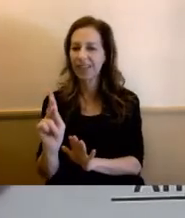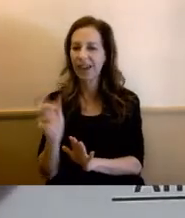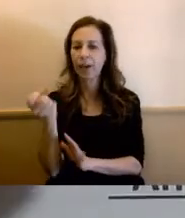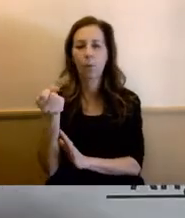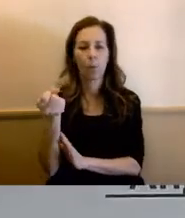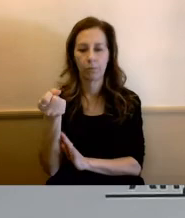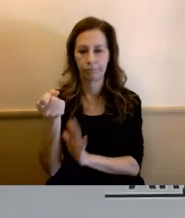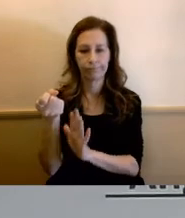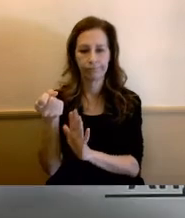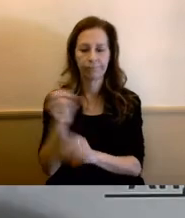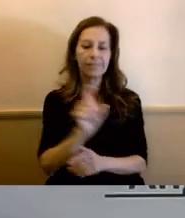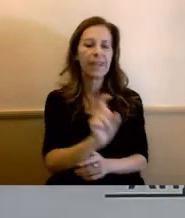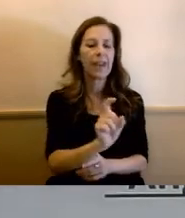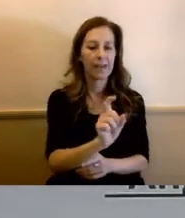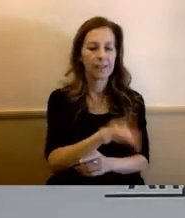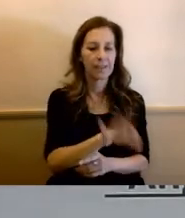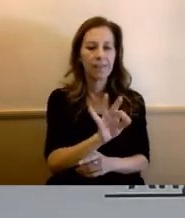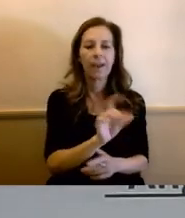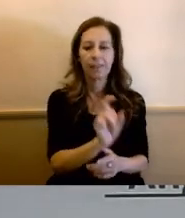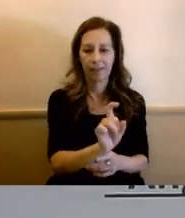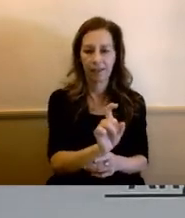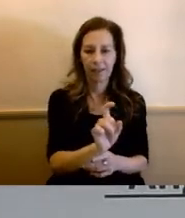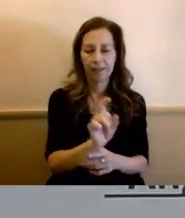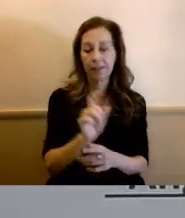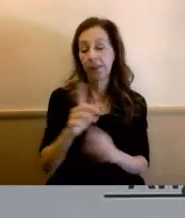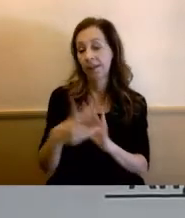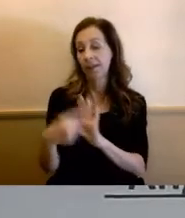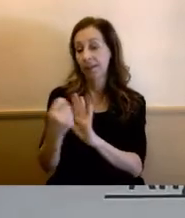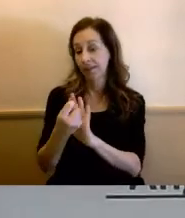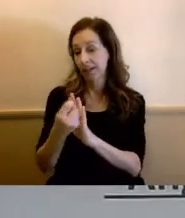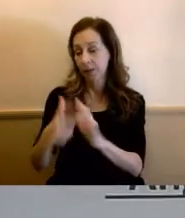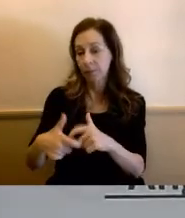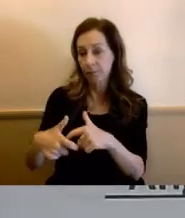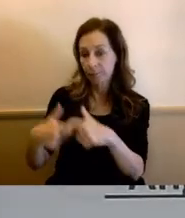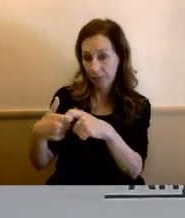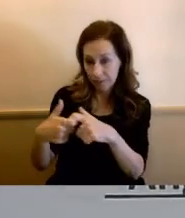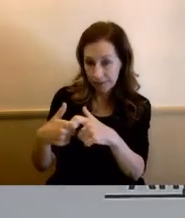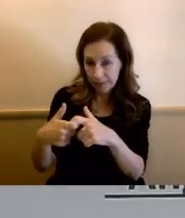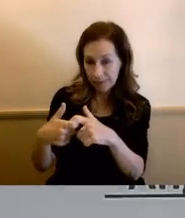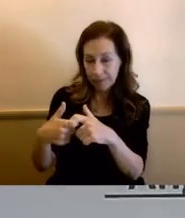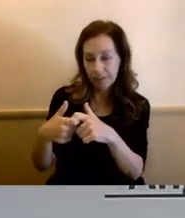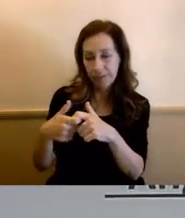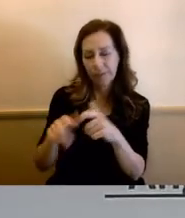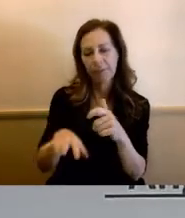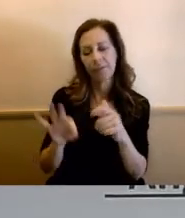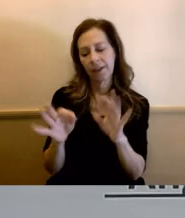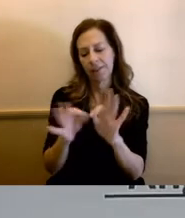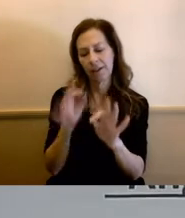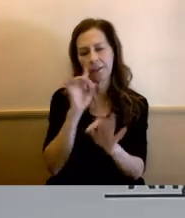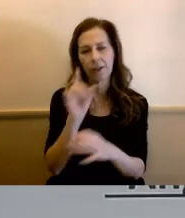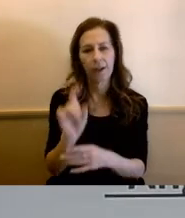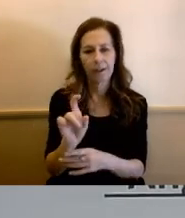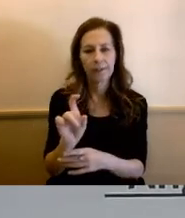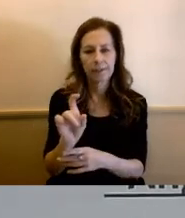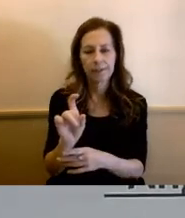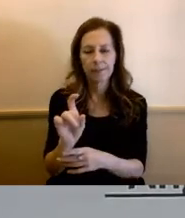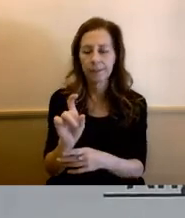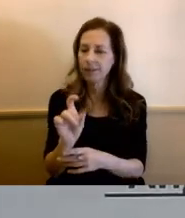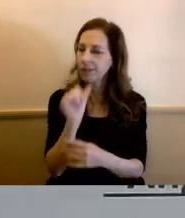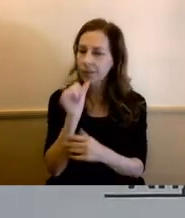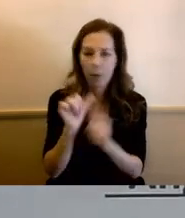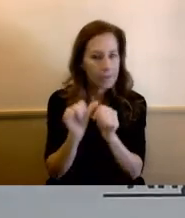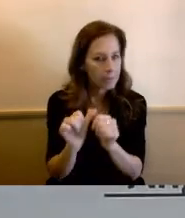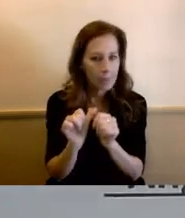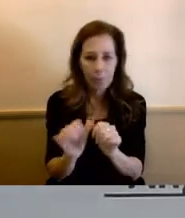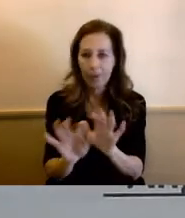x. Alright, I'm going to have you pause this after I'm done talking and just find the value of x. And don't go on, just in case you make a mistake.